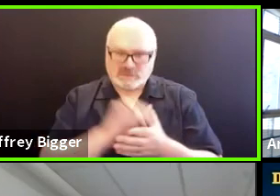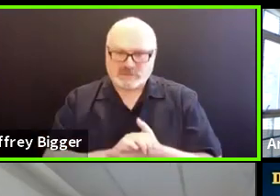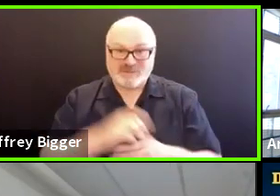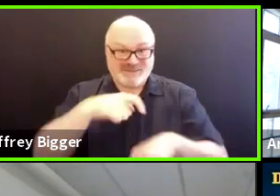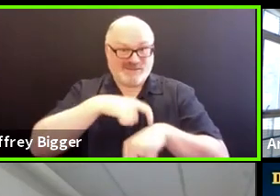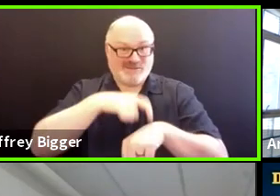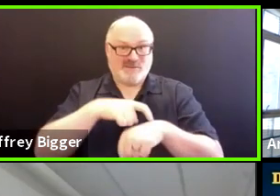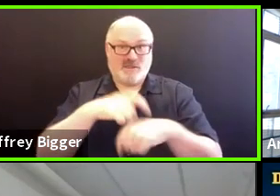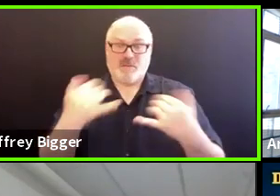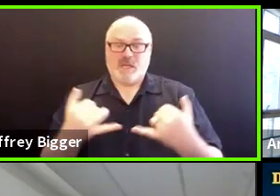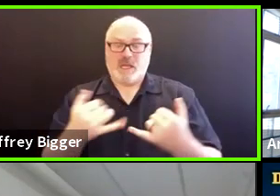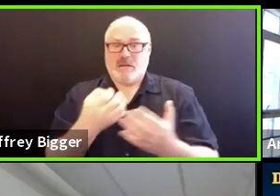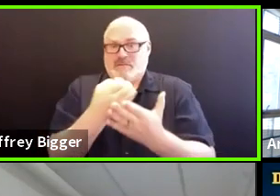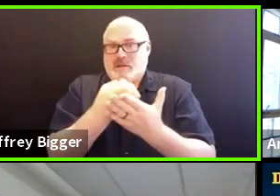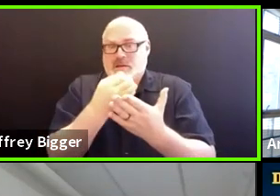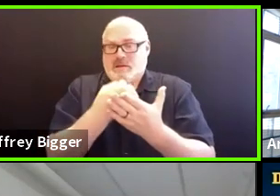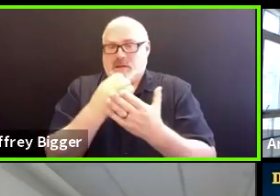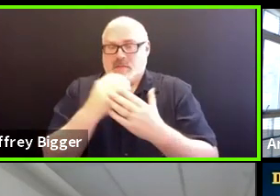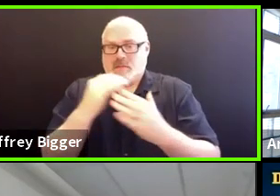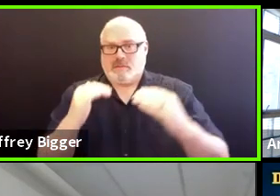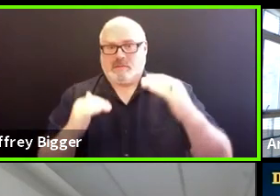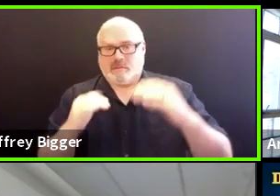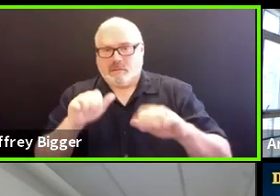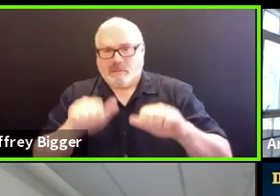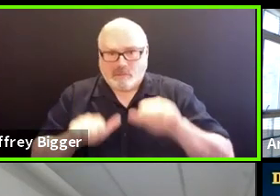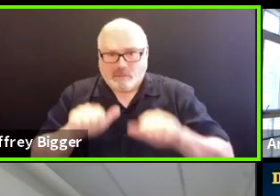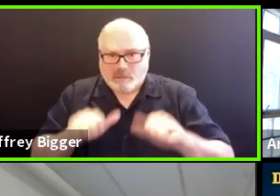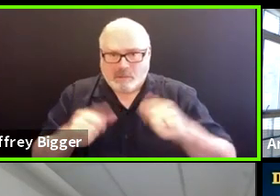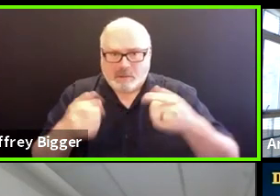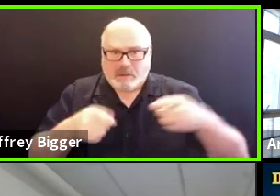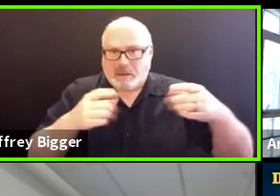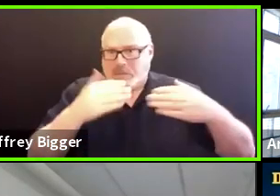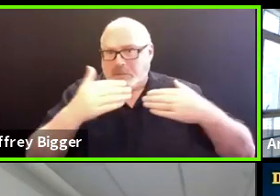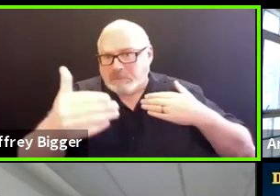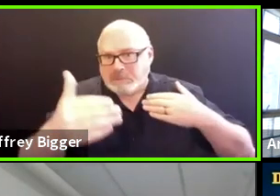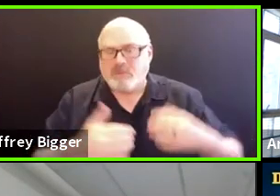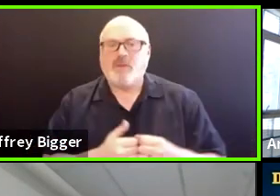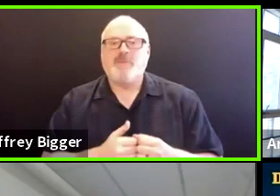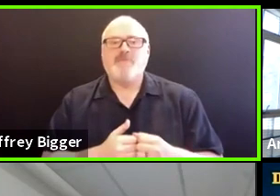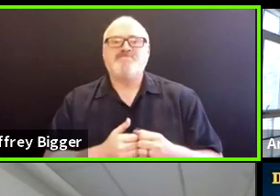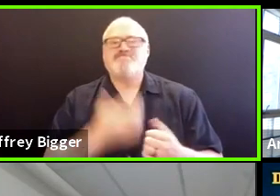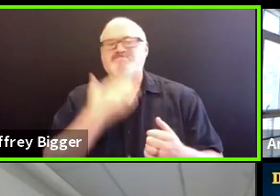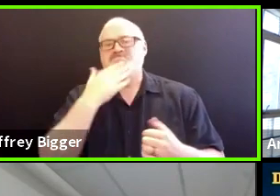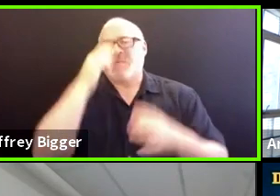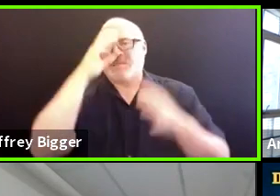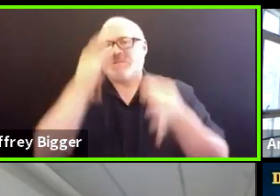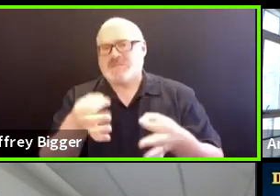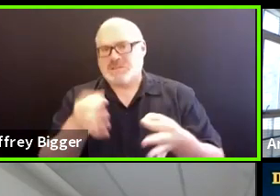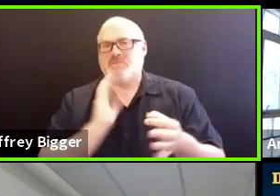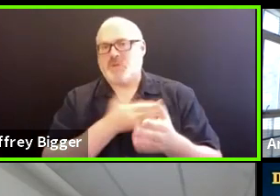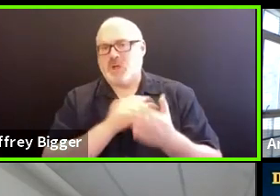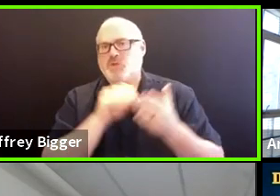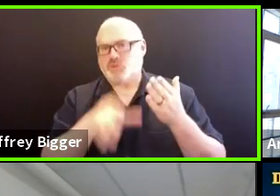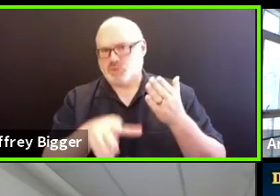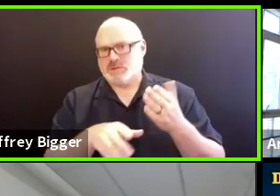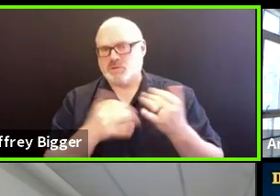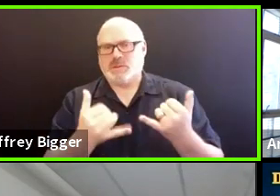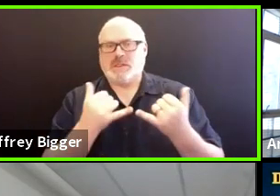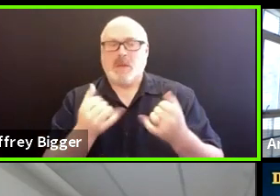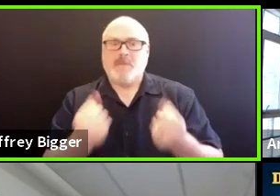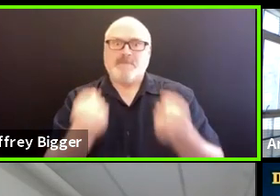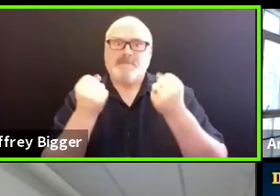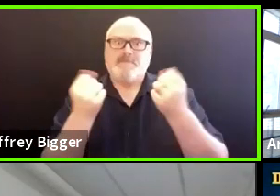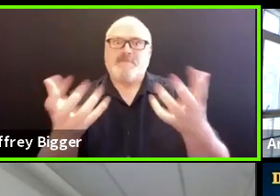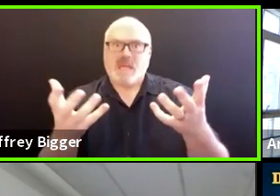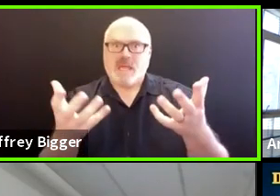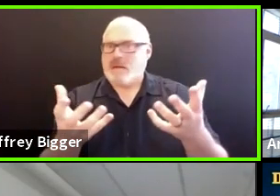of economic instability and uncertainty, this is also the best decision for our students, many of whom have lost